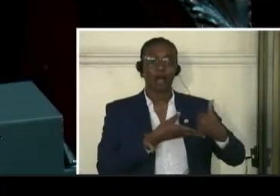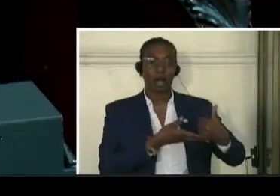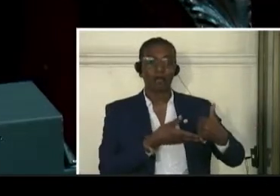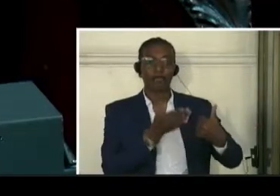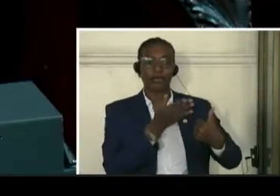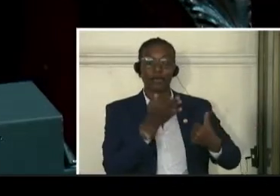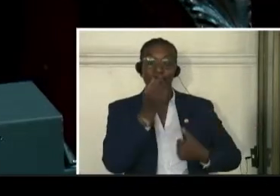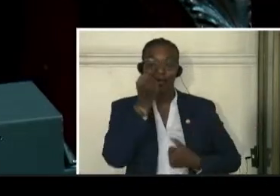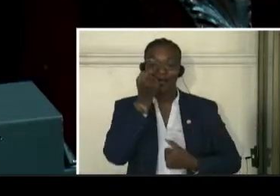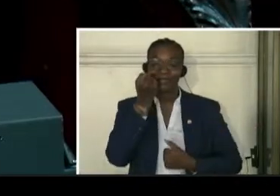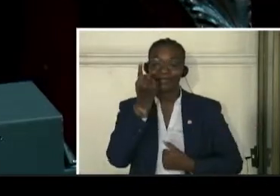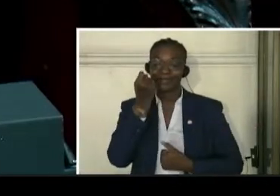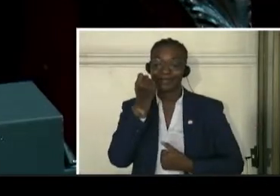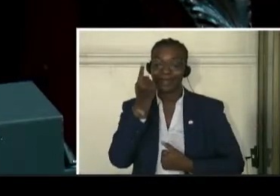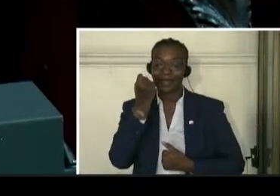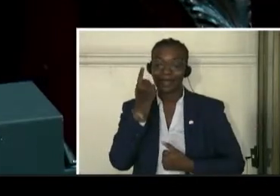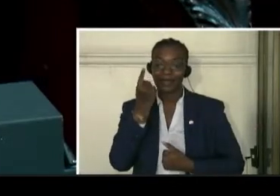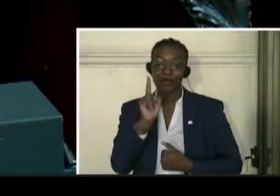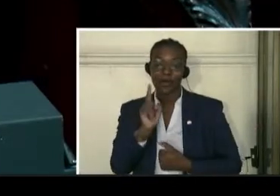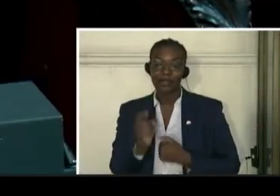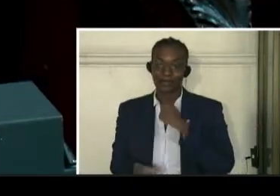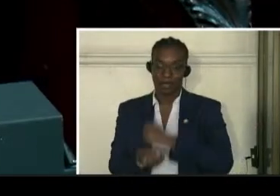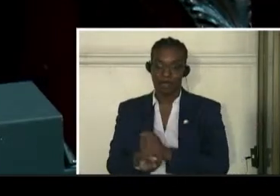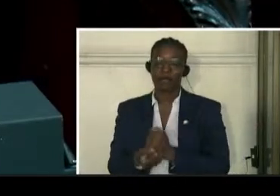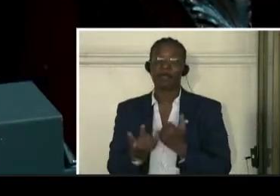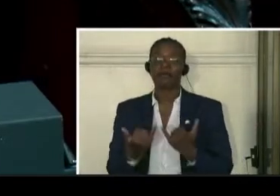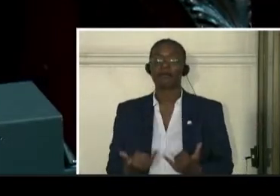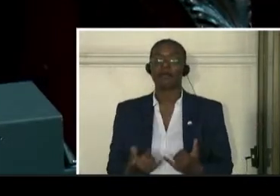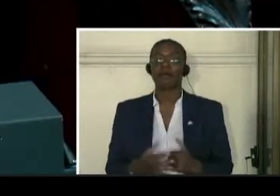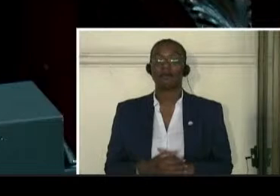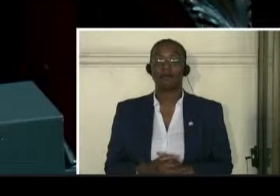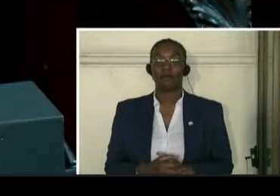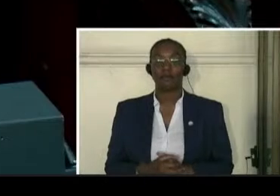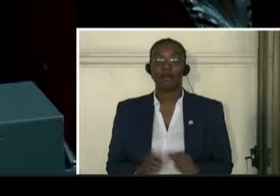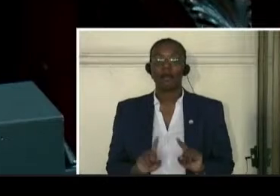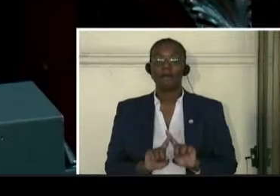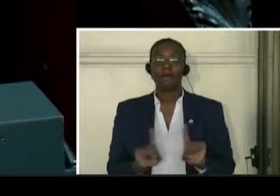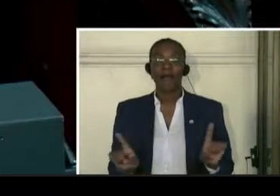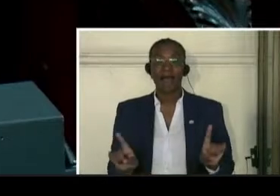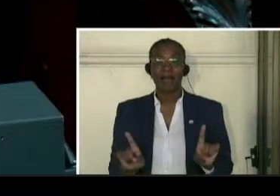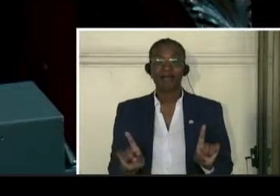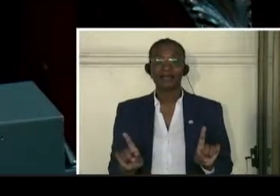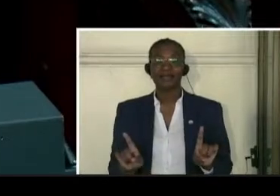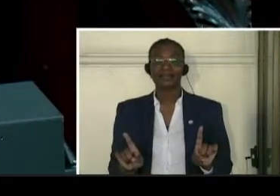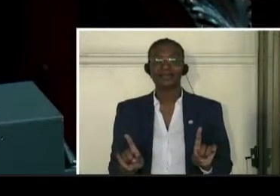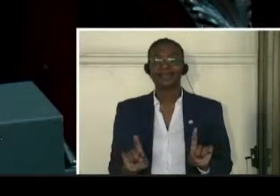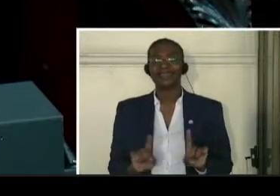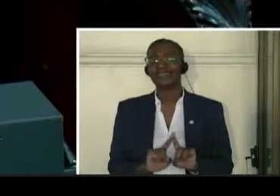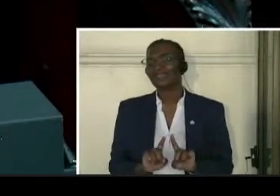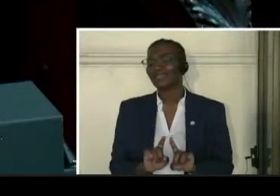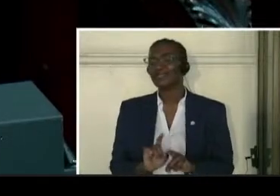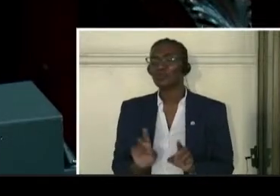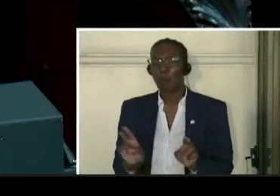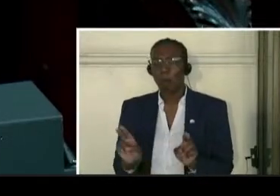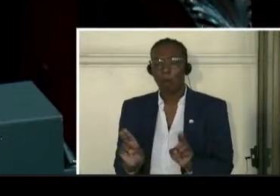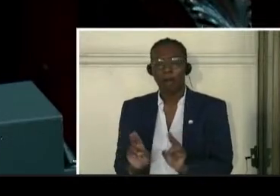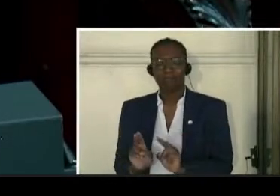to understand what is actually going on. But also for just a small